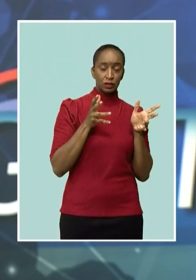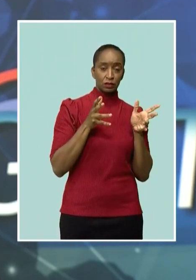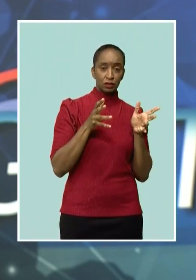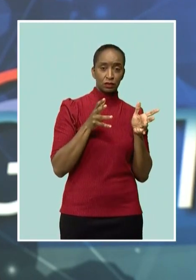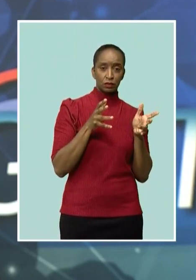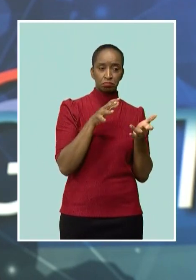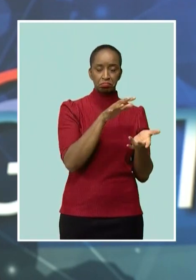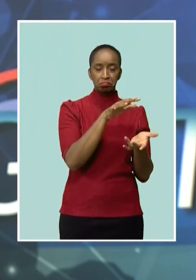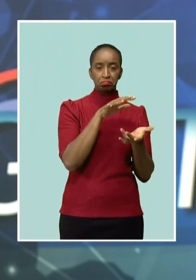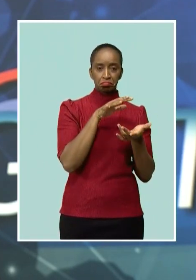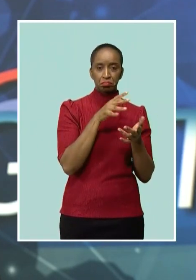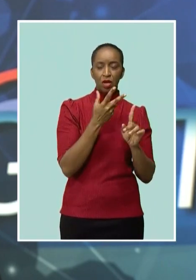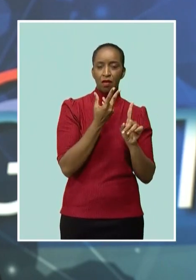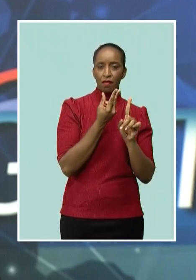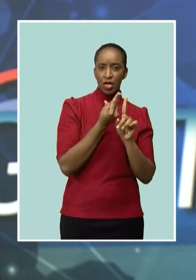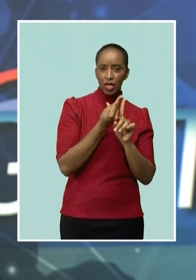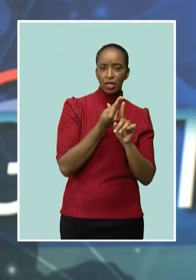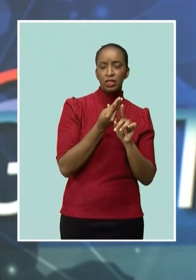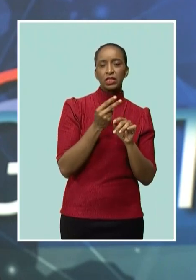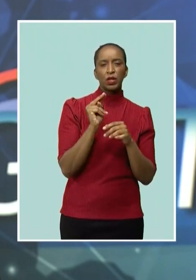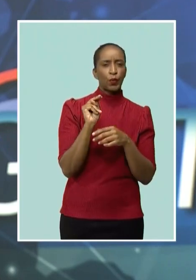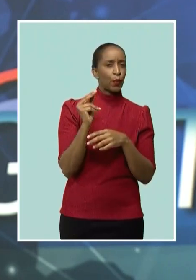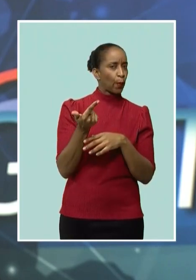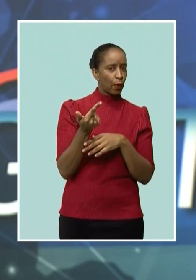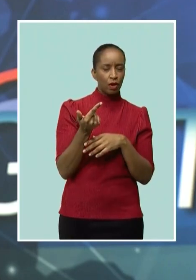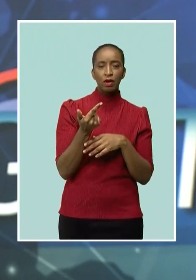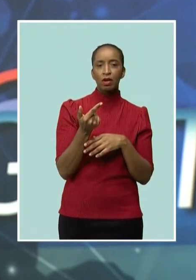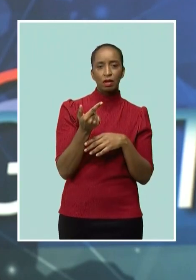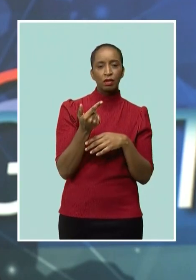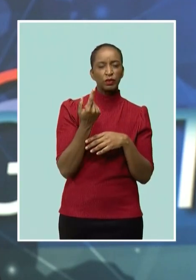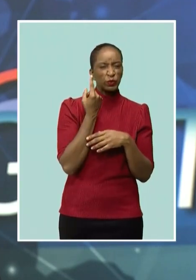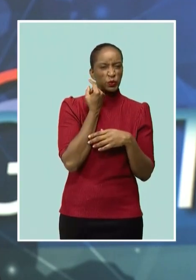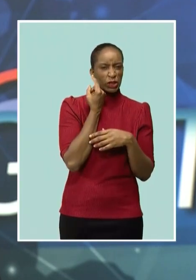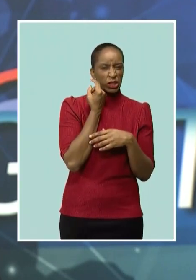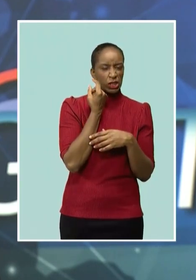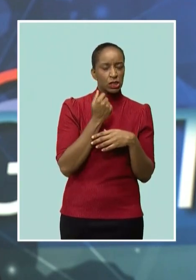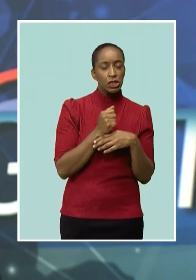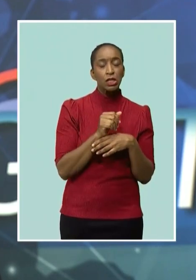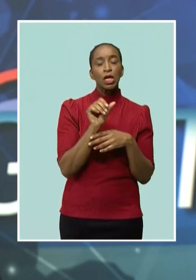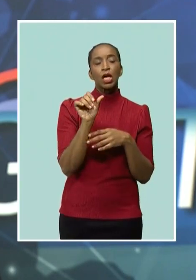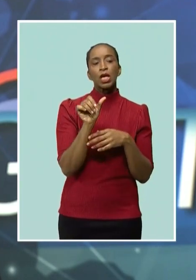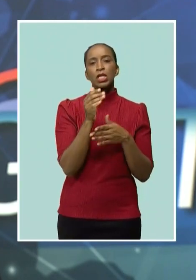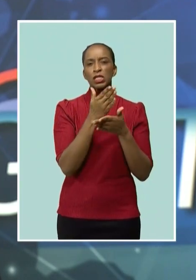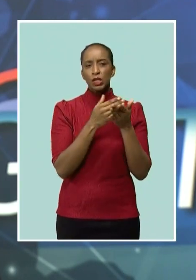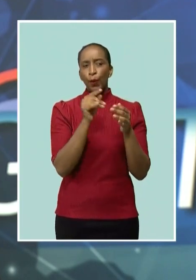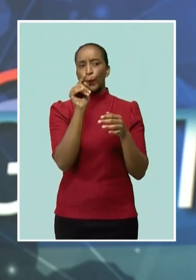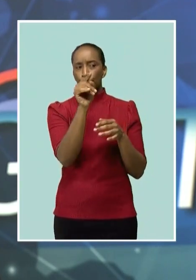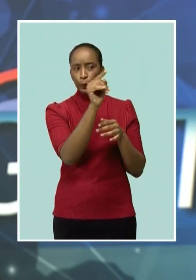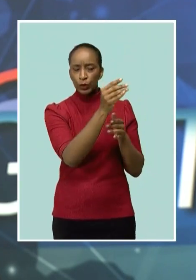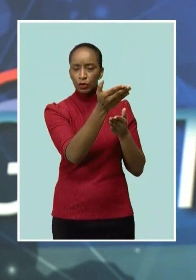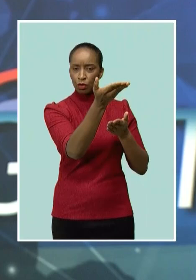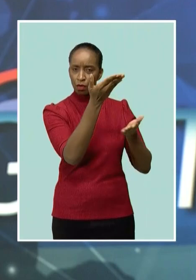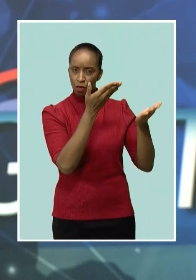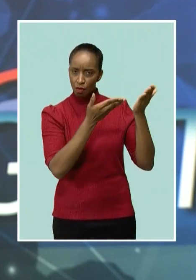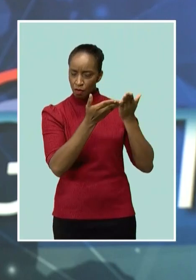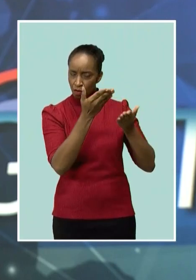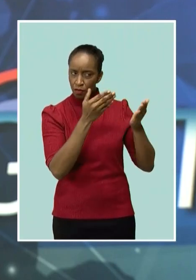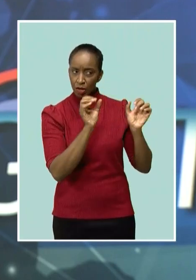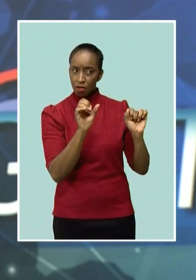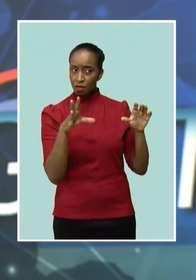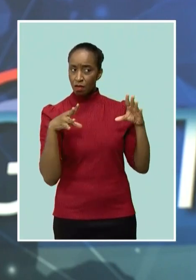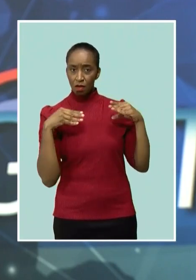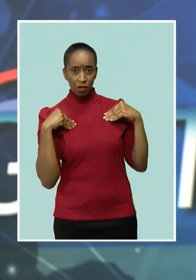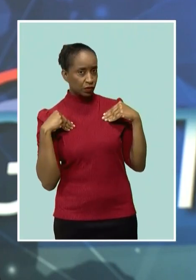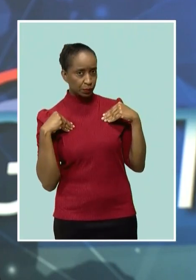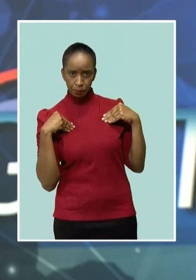noted that while the ministry received offers from COVID vaccines from some international donors, it was unable to accept because of issues